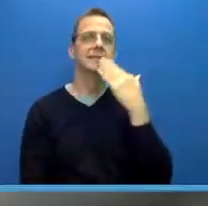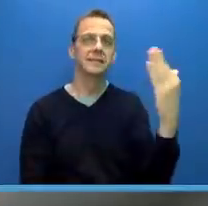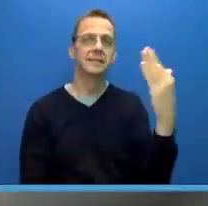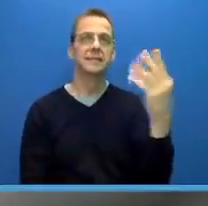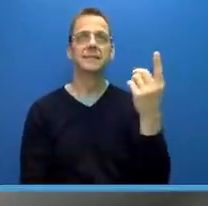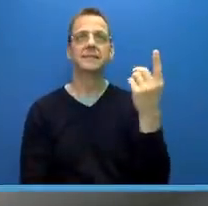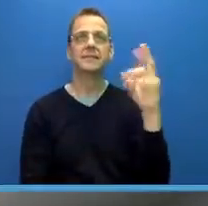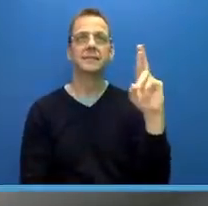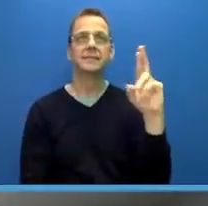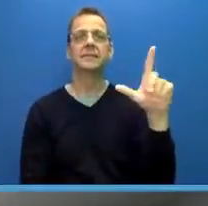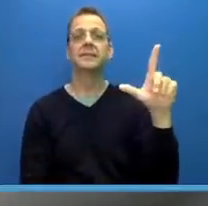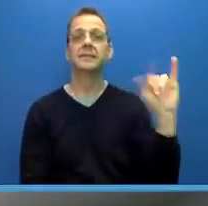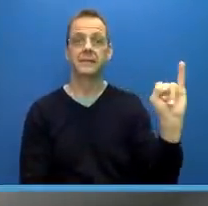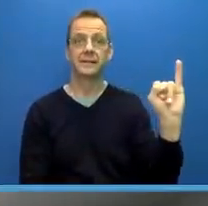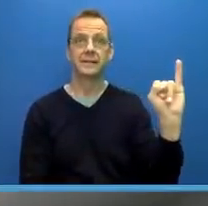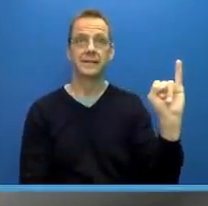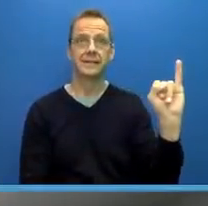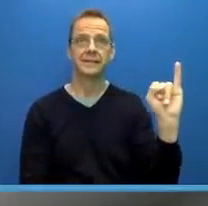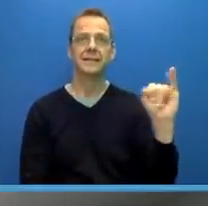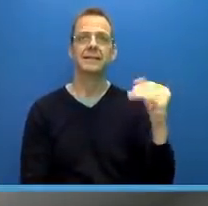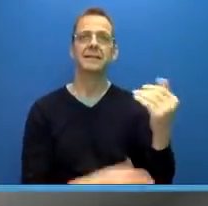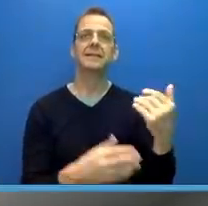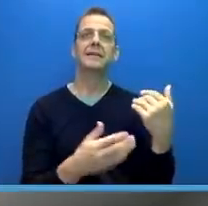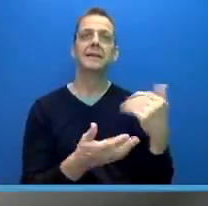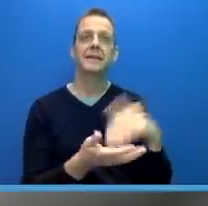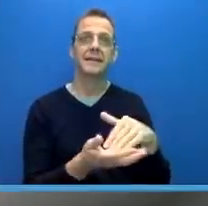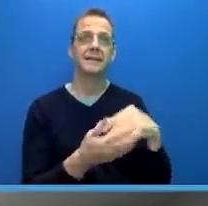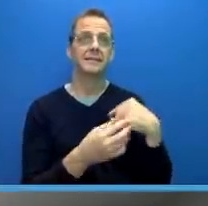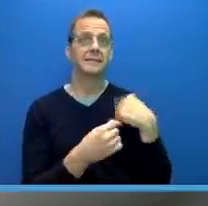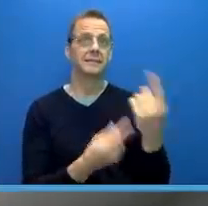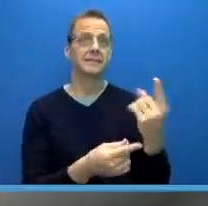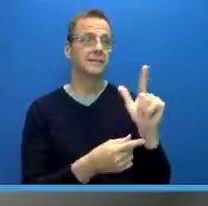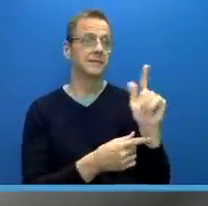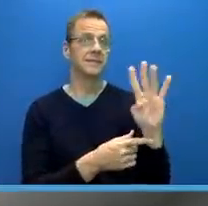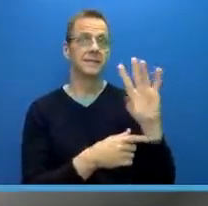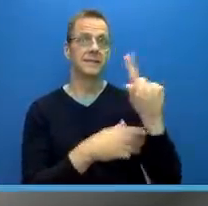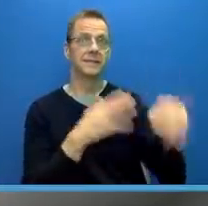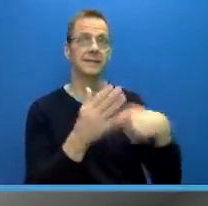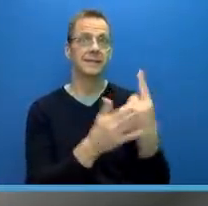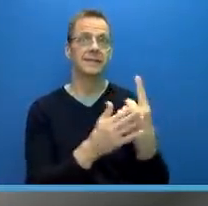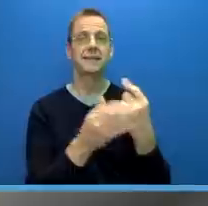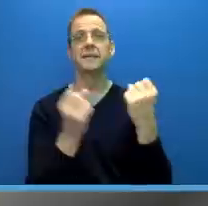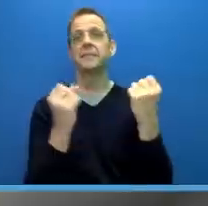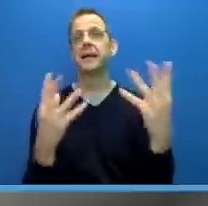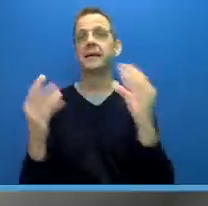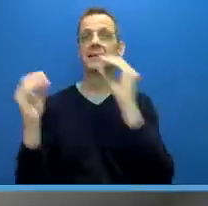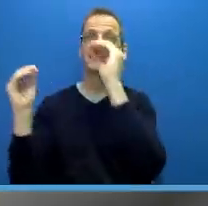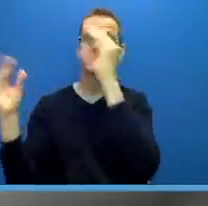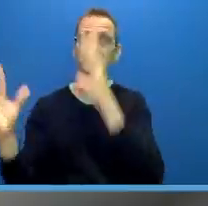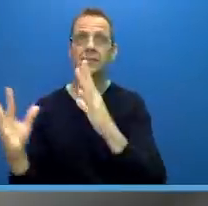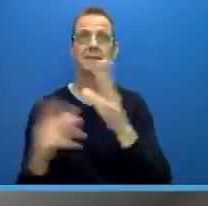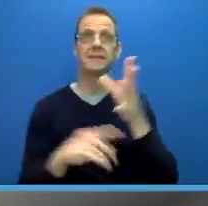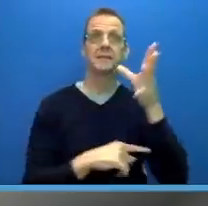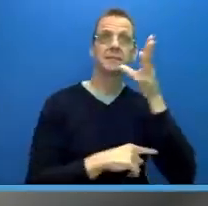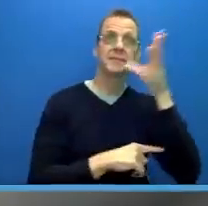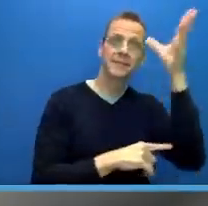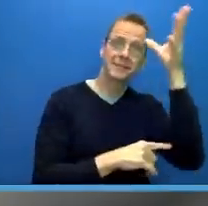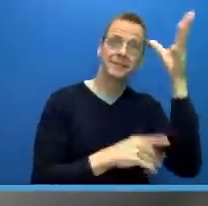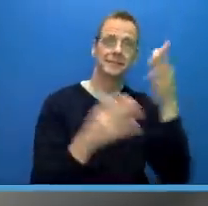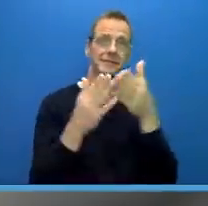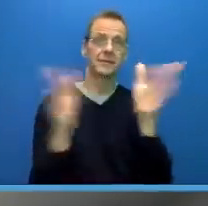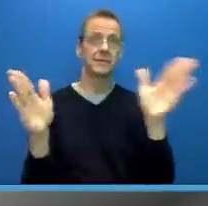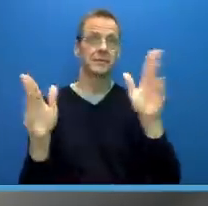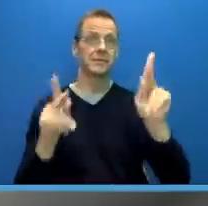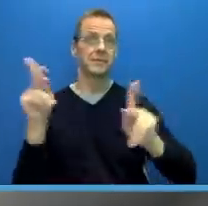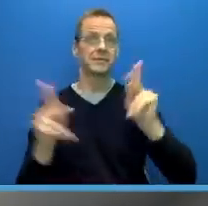24 hours on reliable sources of information where parents, teachers, folks in general who are concerned about the health